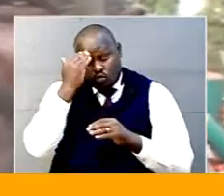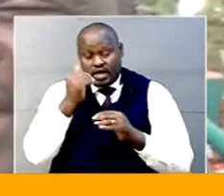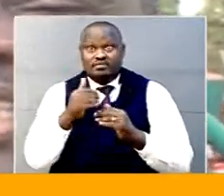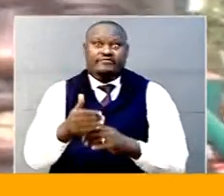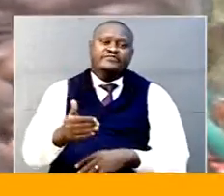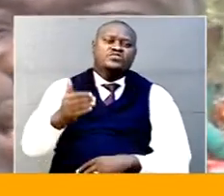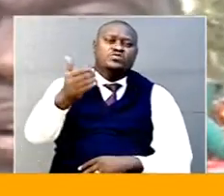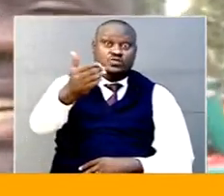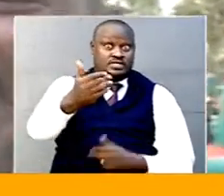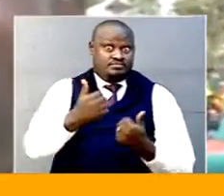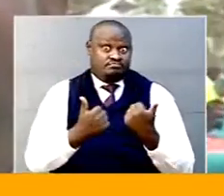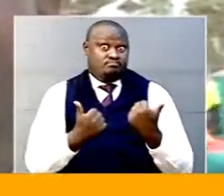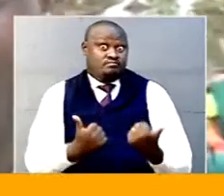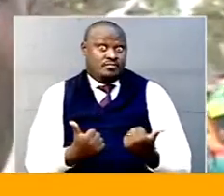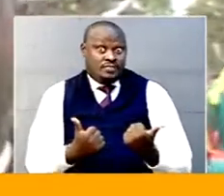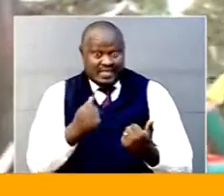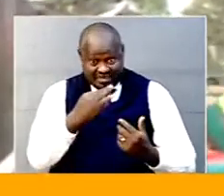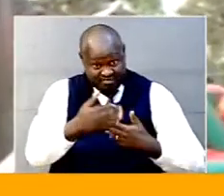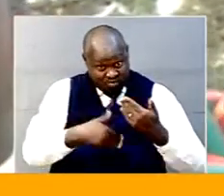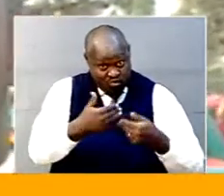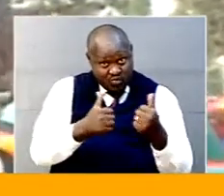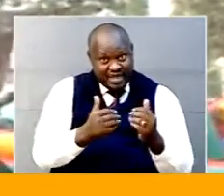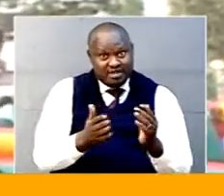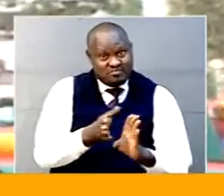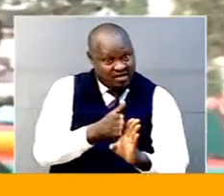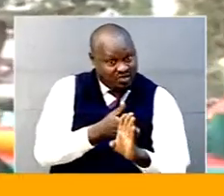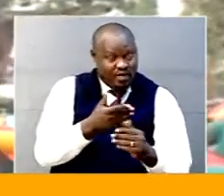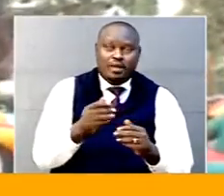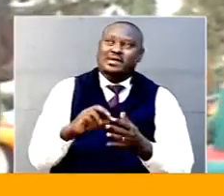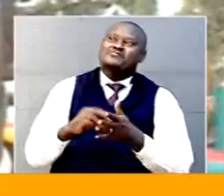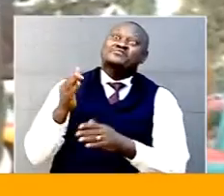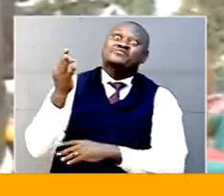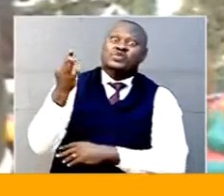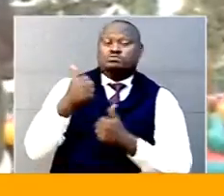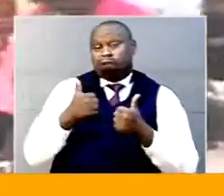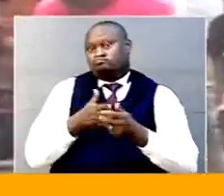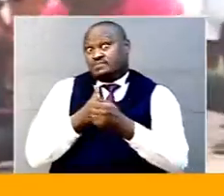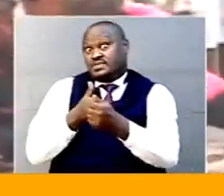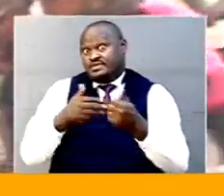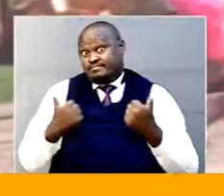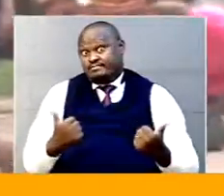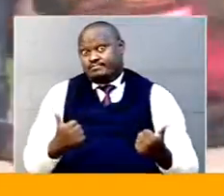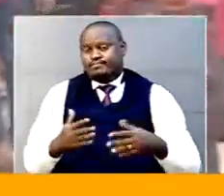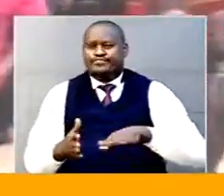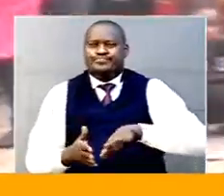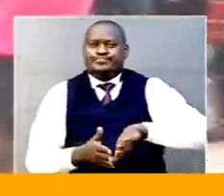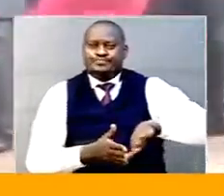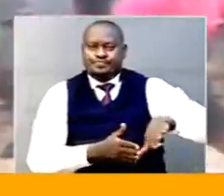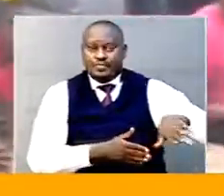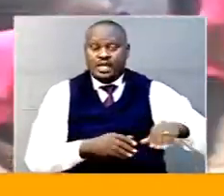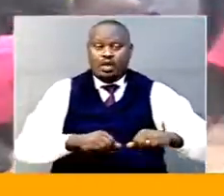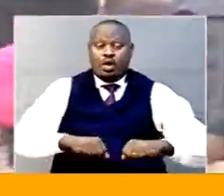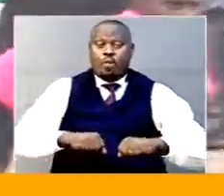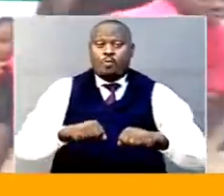ettuufu kitegeeza nti eggwanga eryenkya liba lijja kuba n'omusingi omulungi ennyo. On her part, the TV manager,